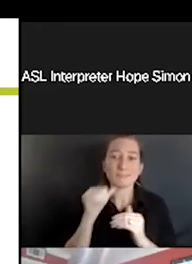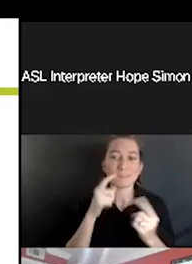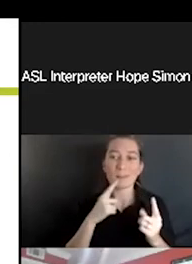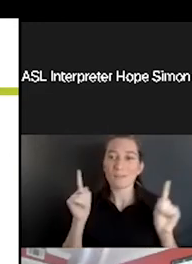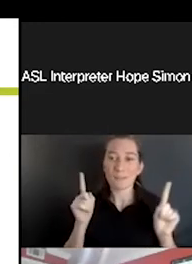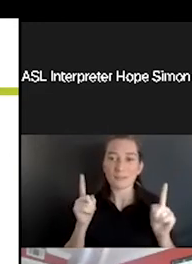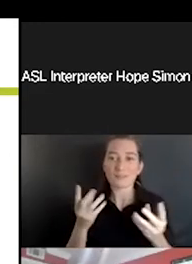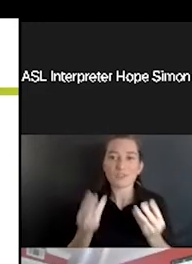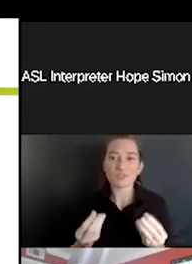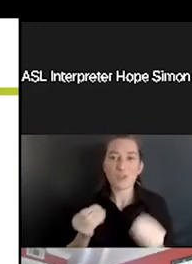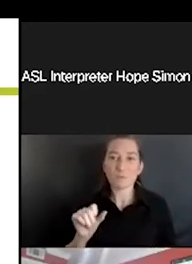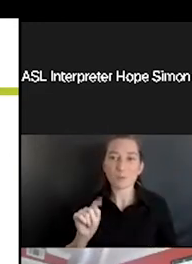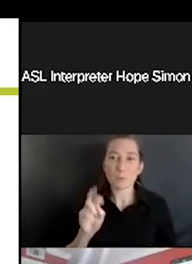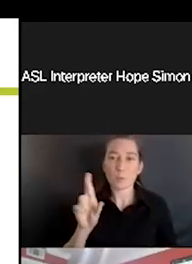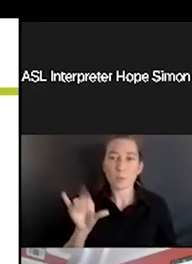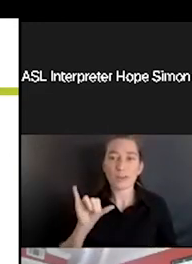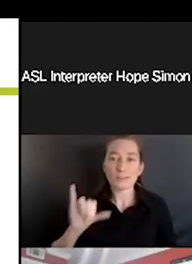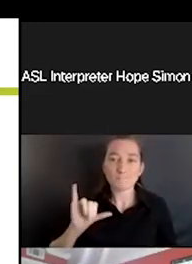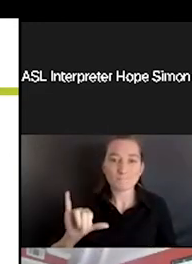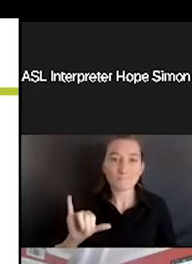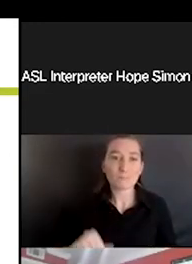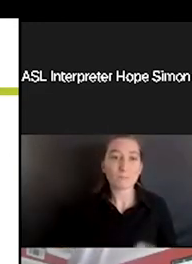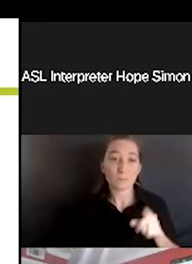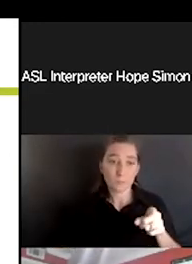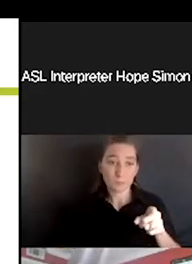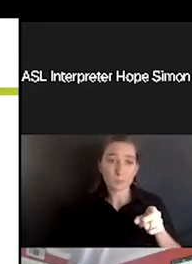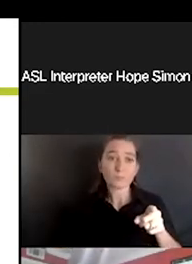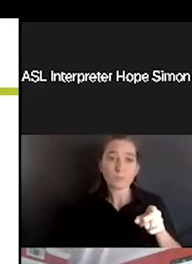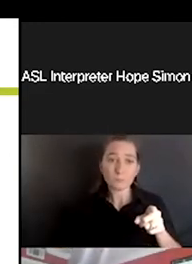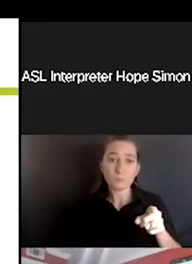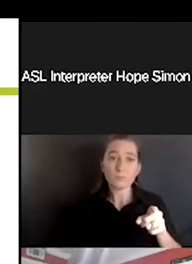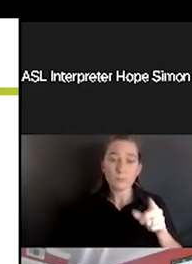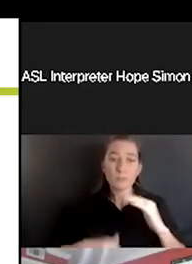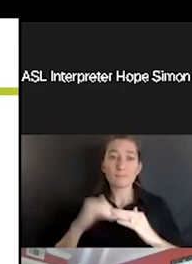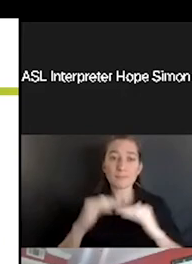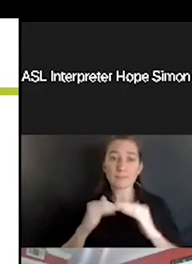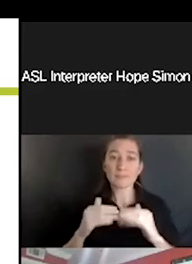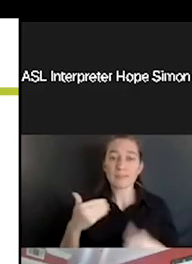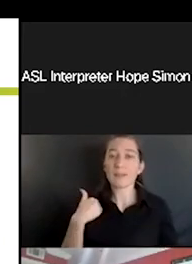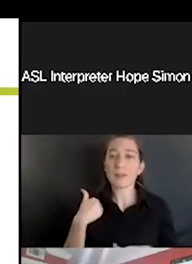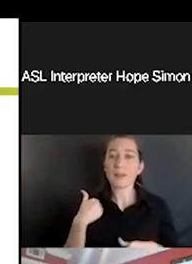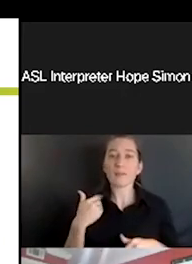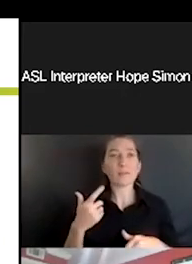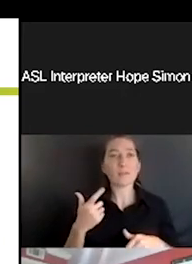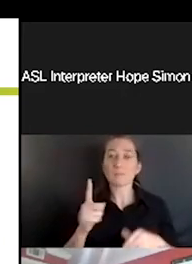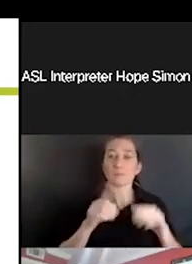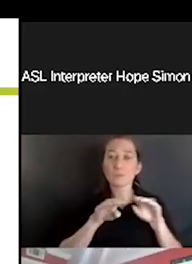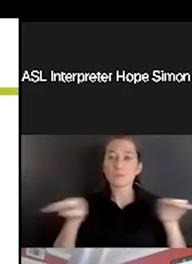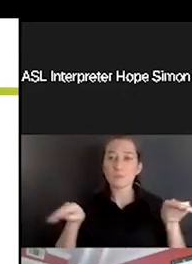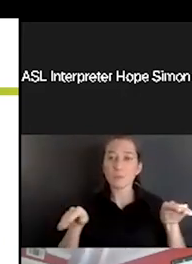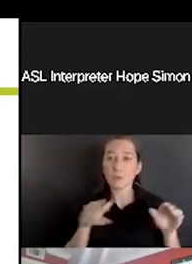where the building collapsed on top of this tuck under parking. It also, this 1994 earthquake also highlighted,